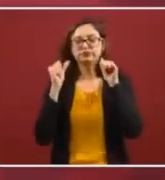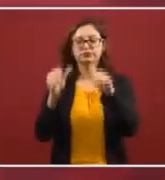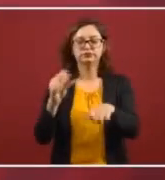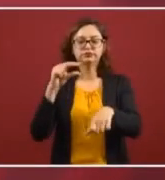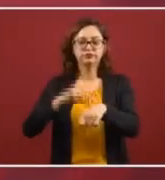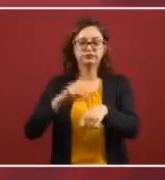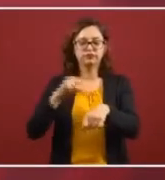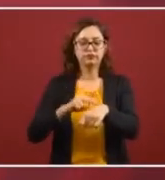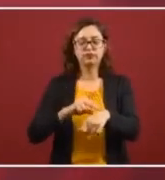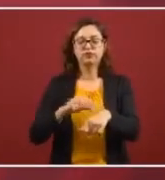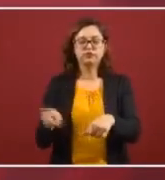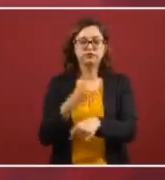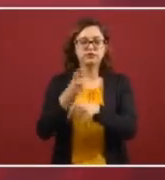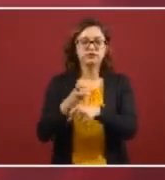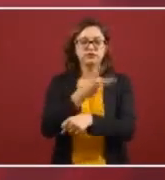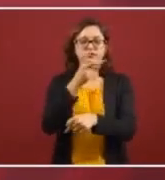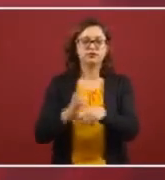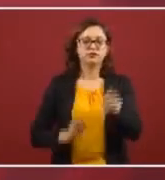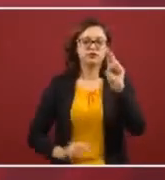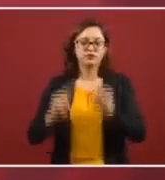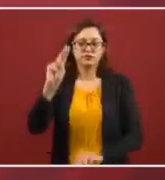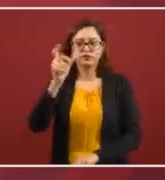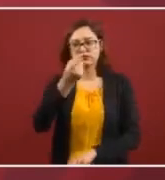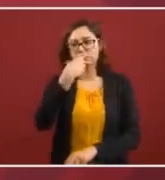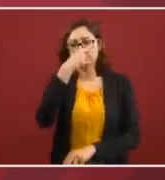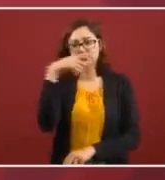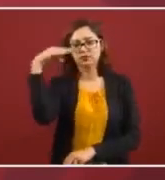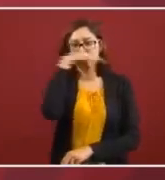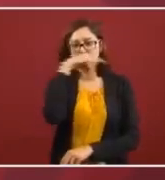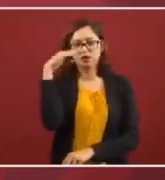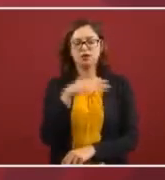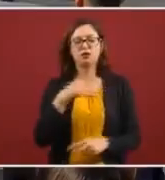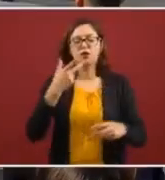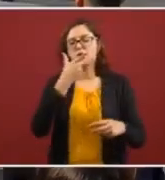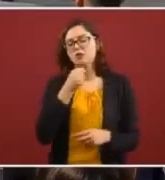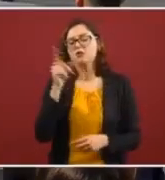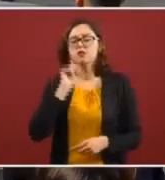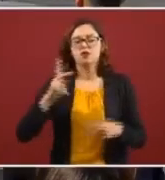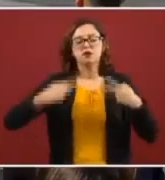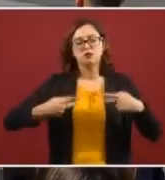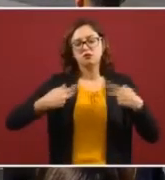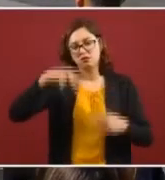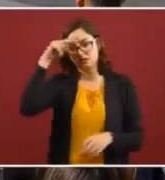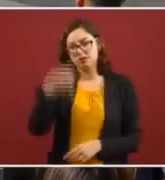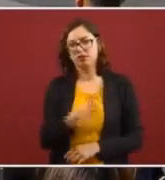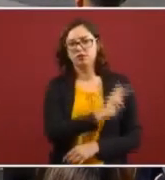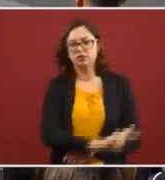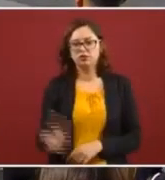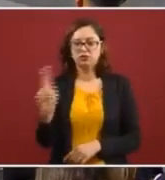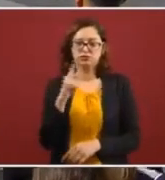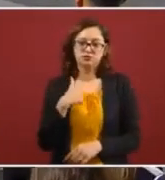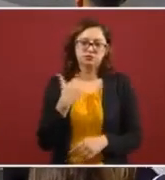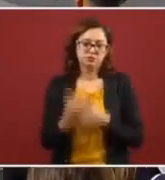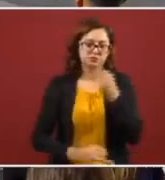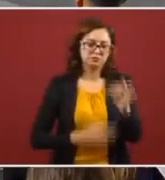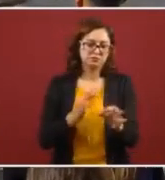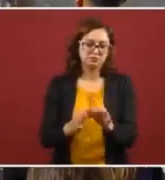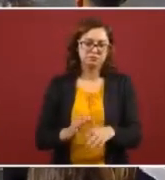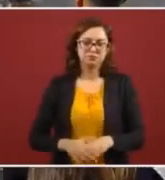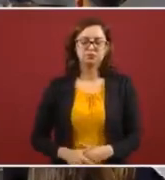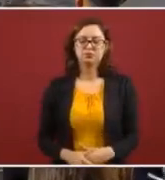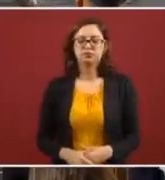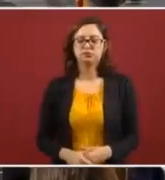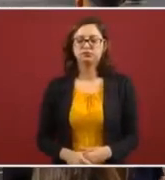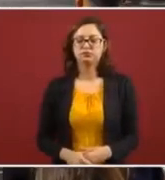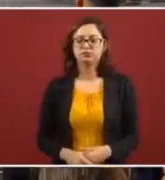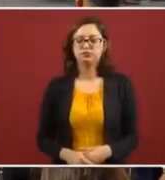attention, health, medical attention, and free medications for all Mexicans. Wow,